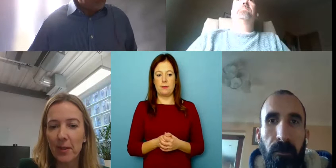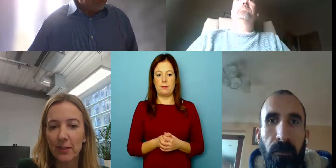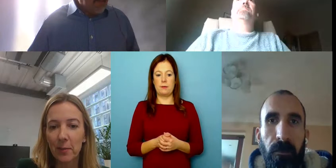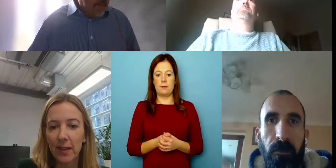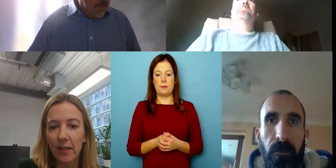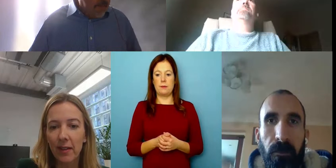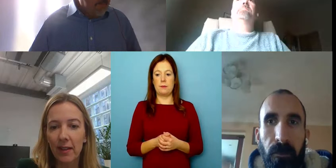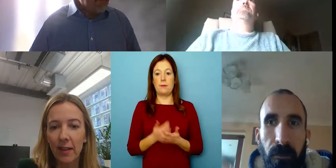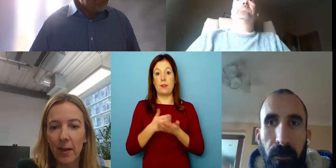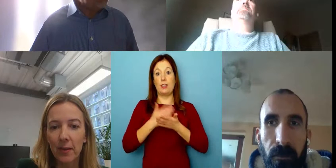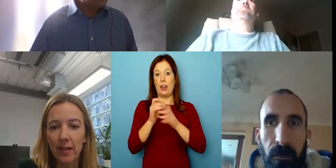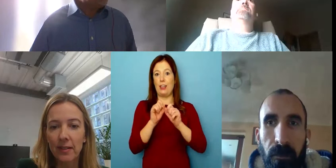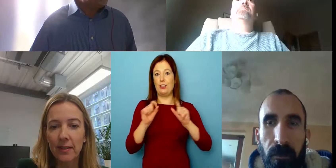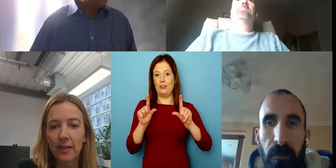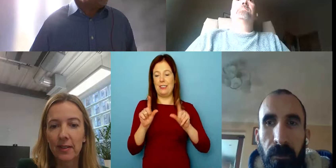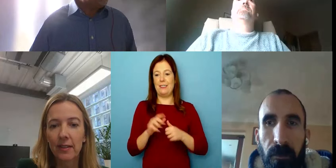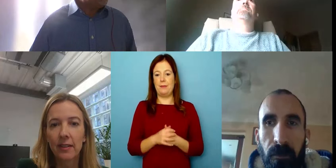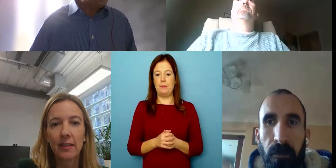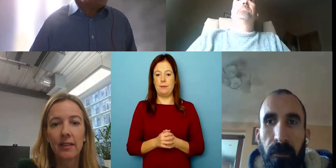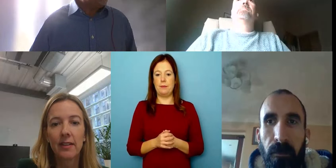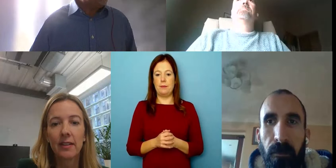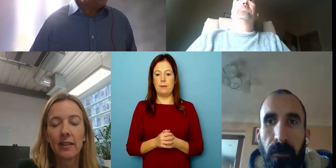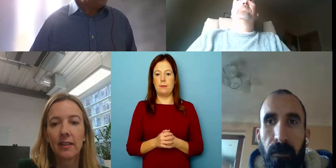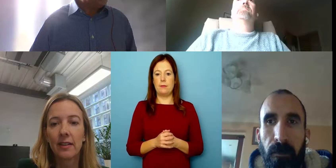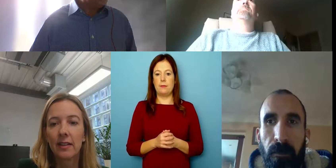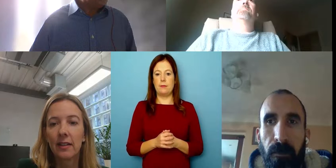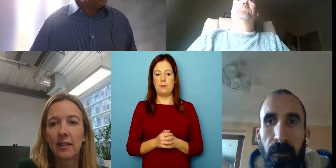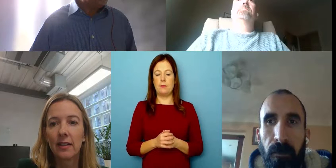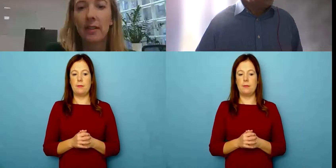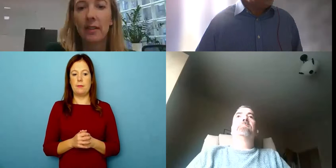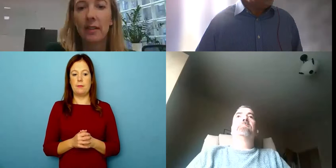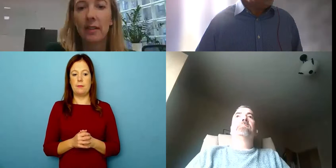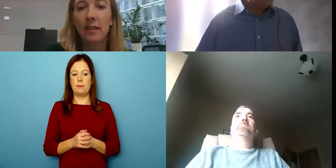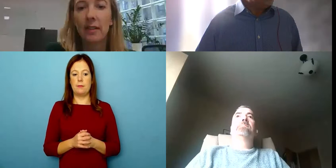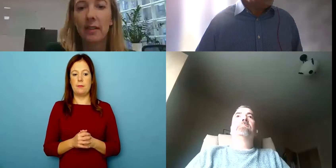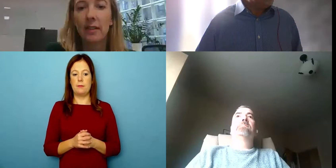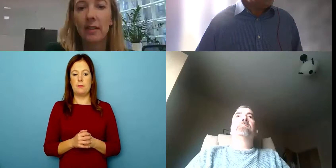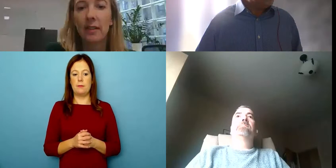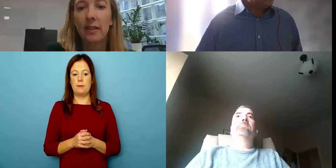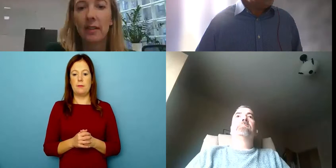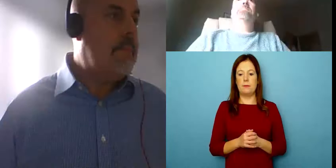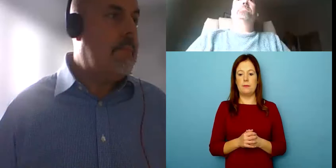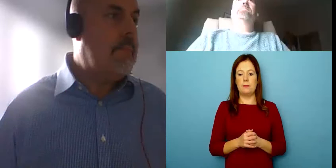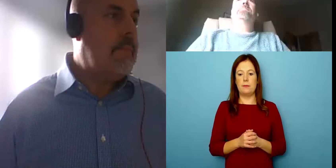I'm just going to share my screen with you. Turn camera off. Activate. Press space bar. Space. Your video is off.